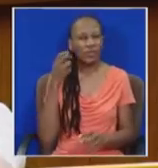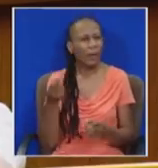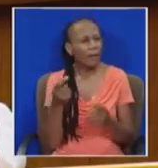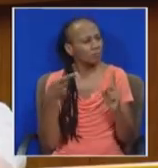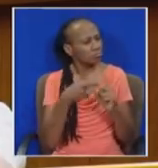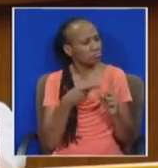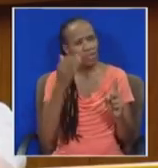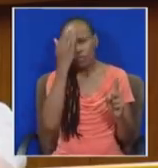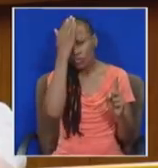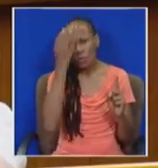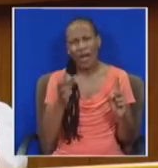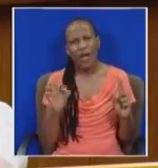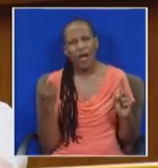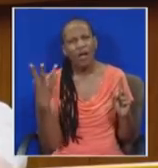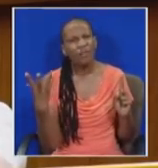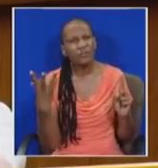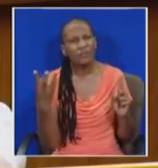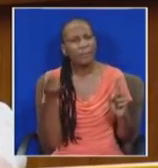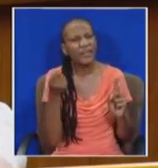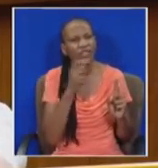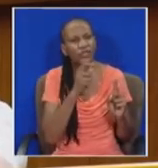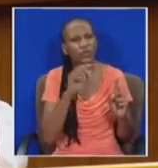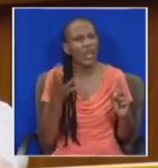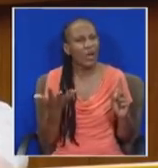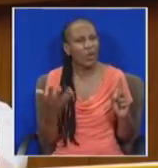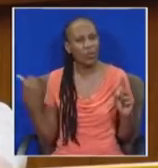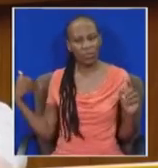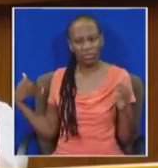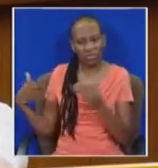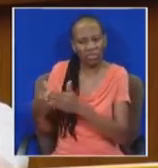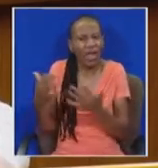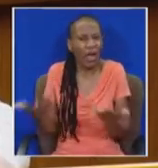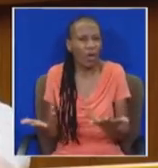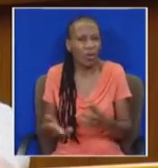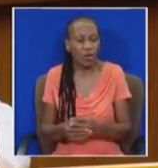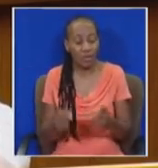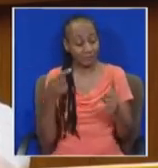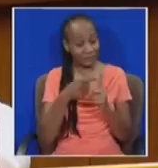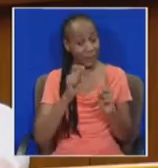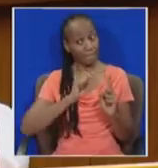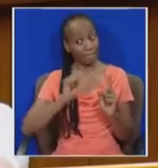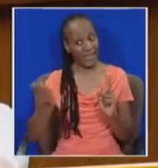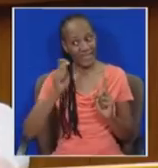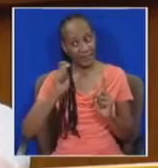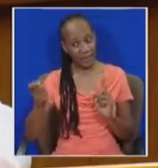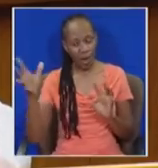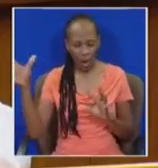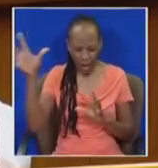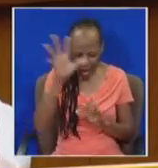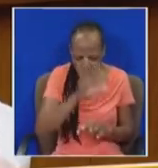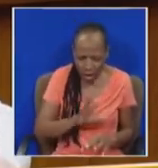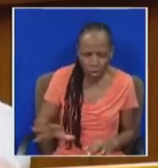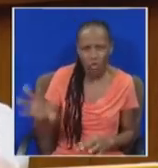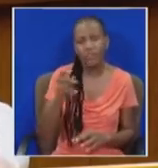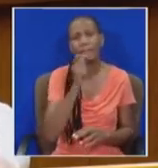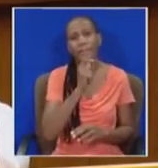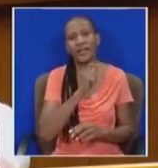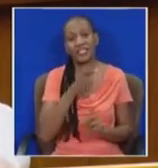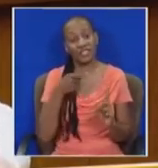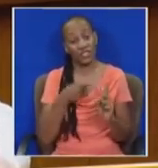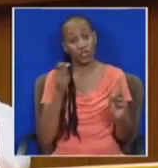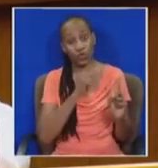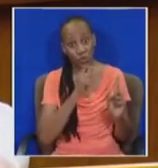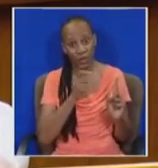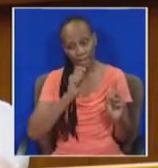Mr. Zuma spent over the last decade doing so. He must pay every single cent back for his odoriferous